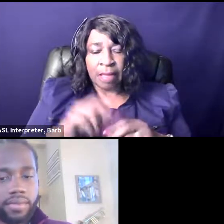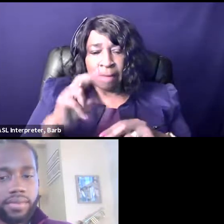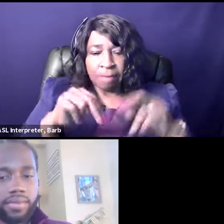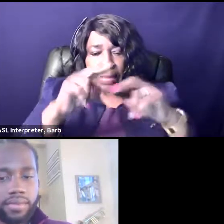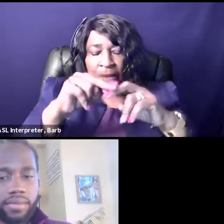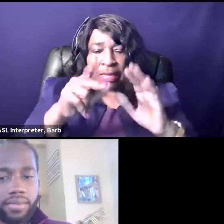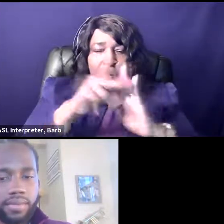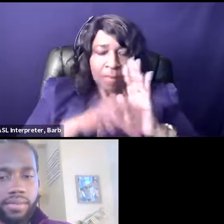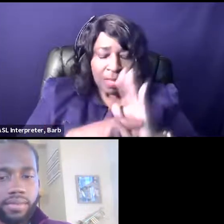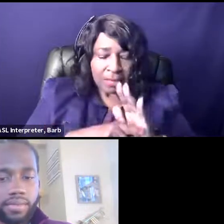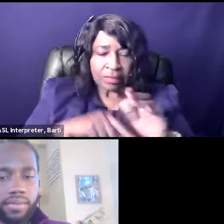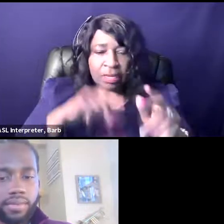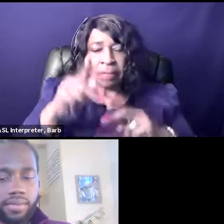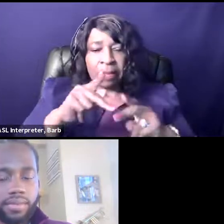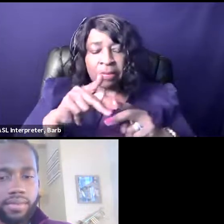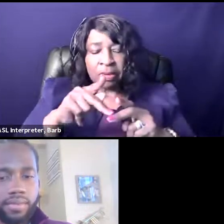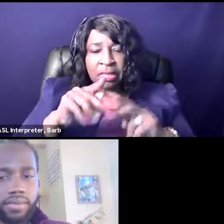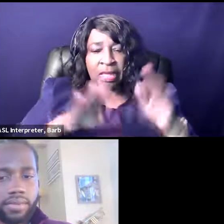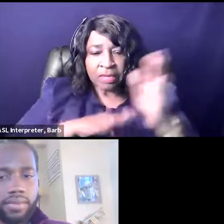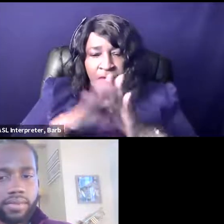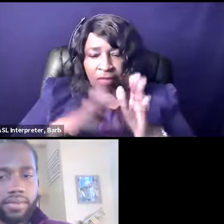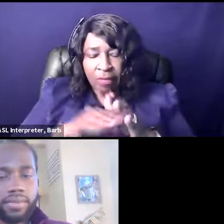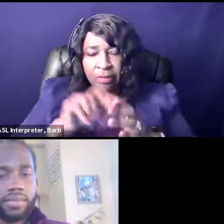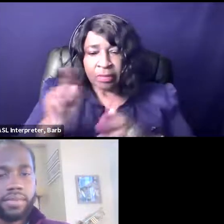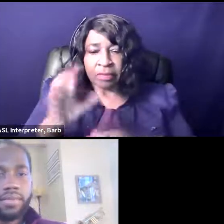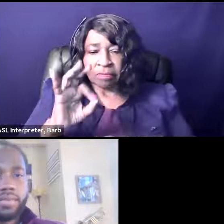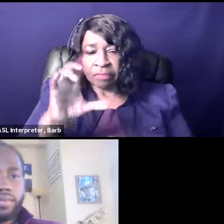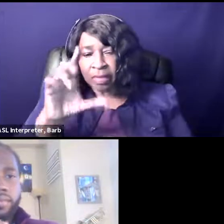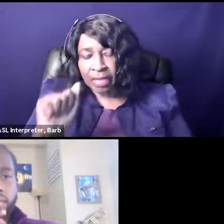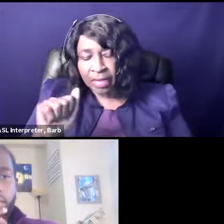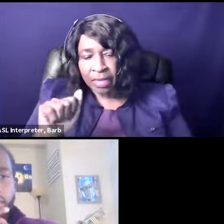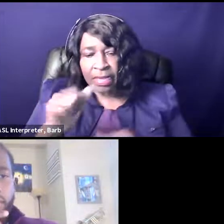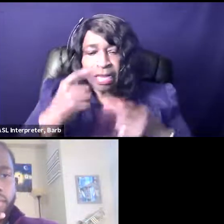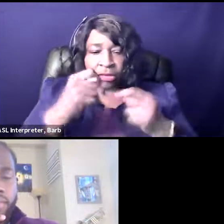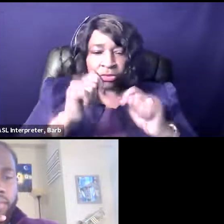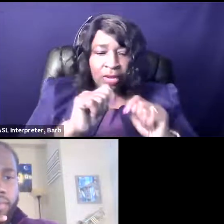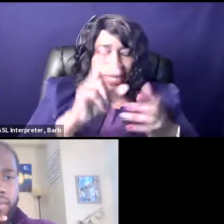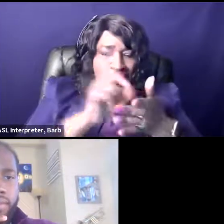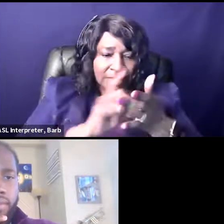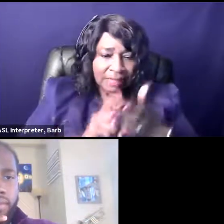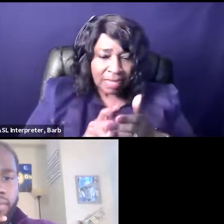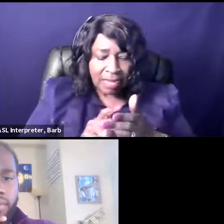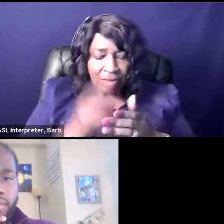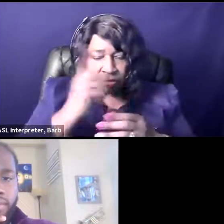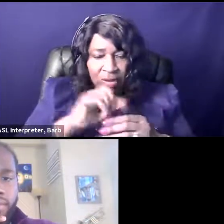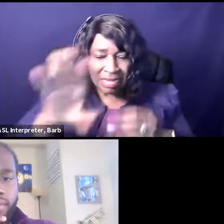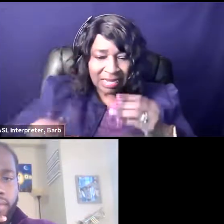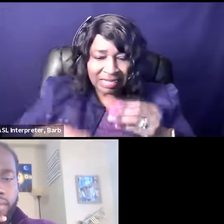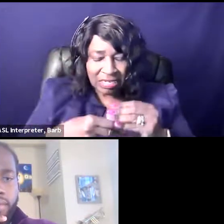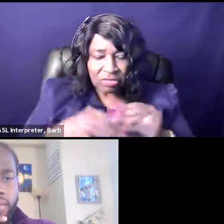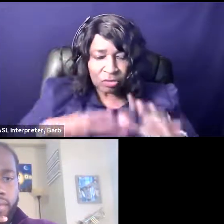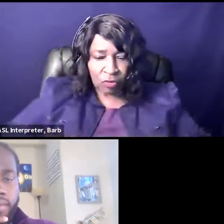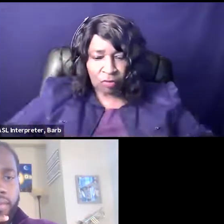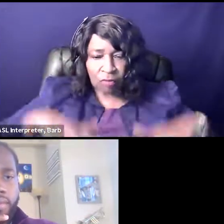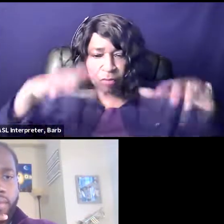people developing in Miami, and, trying to design for additional flooding and sea level